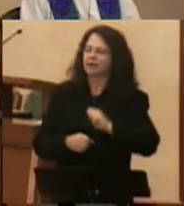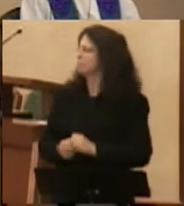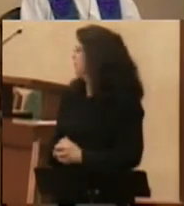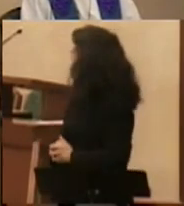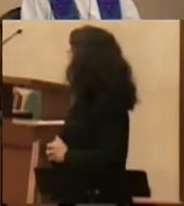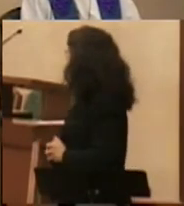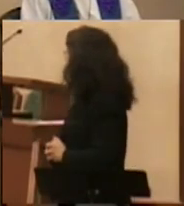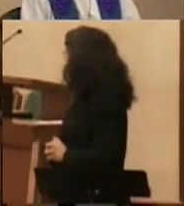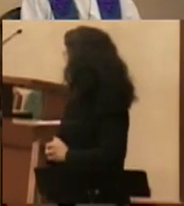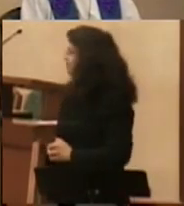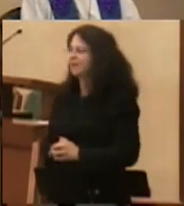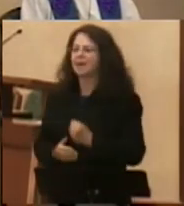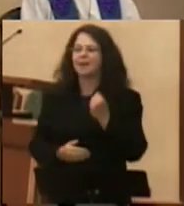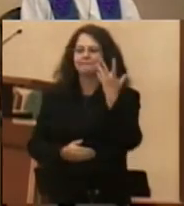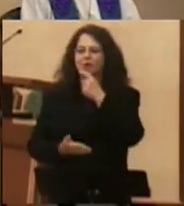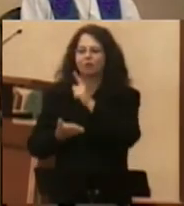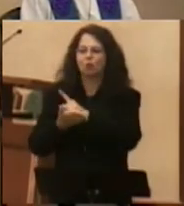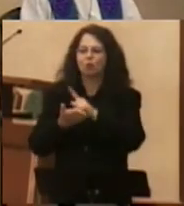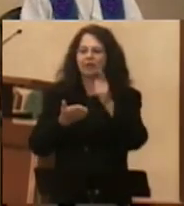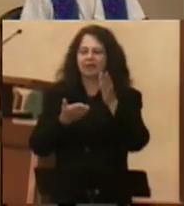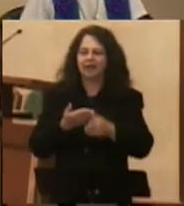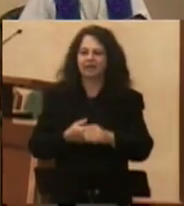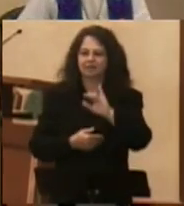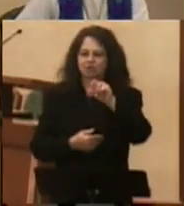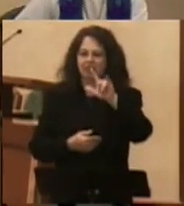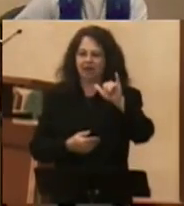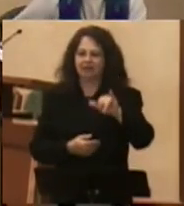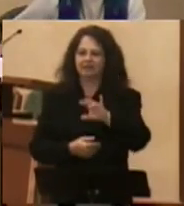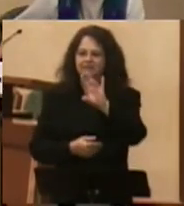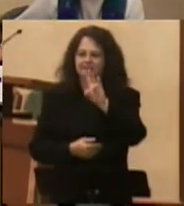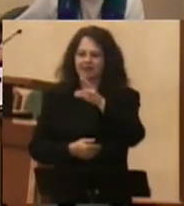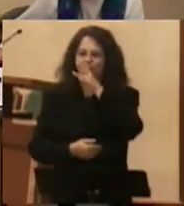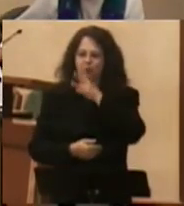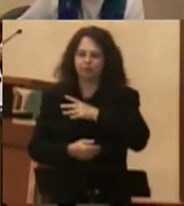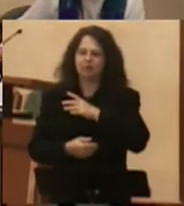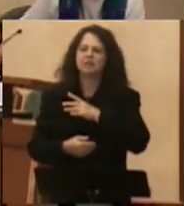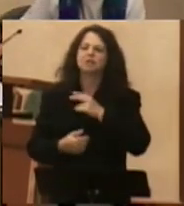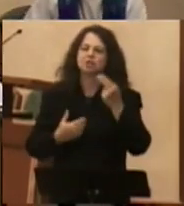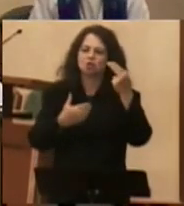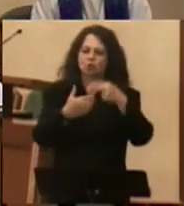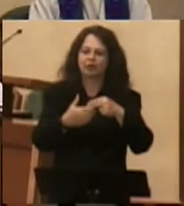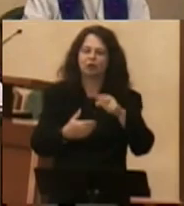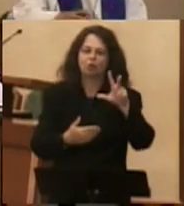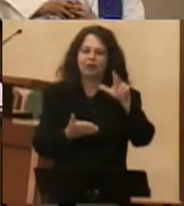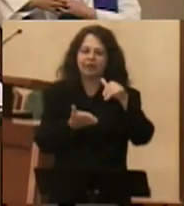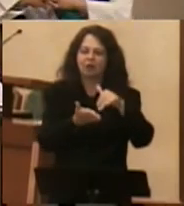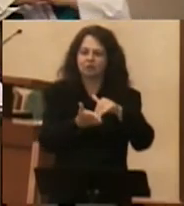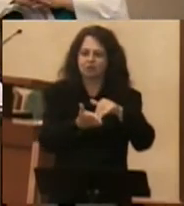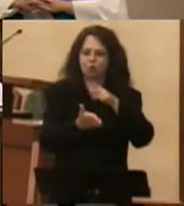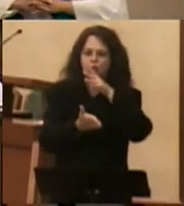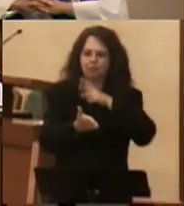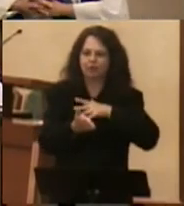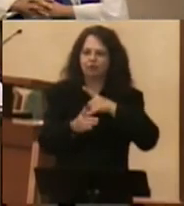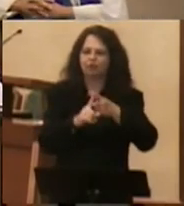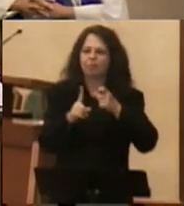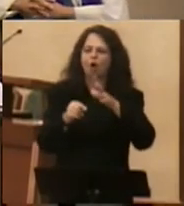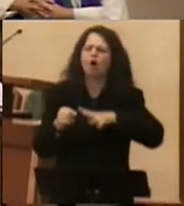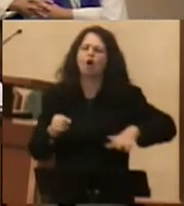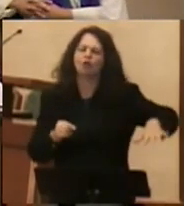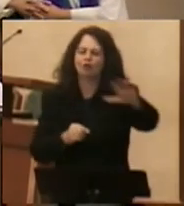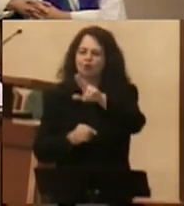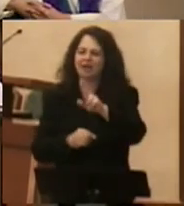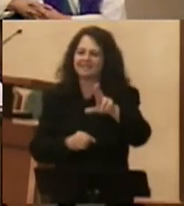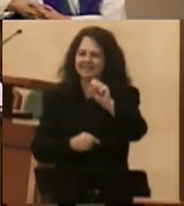On a beautiful weekend in July, seven women from Bethel joined over 3,300 Lutheran women from across the United